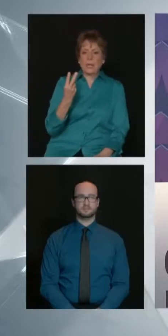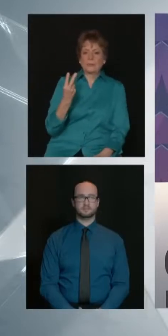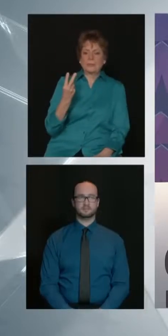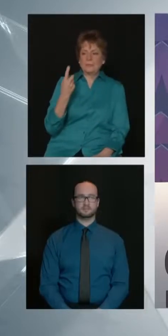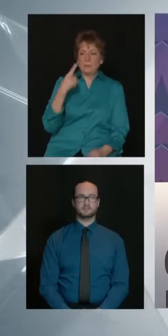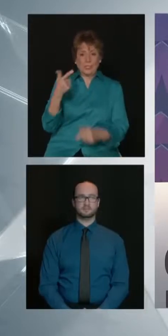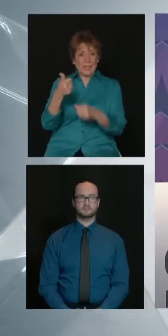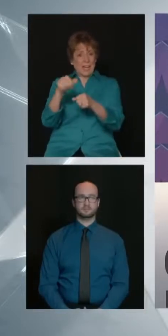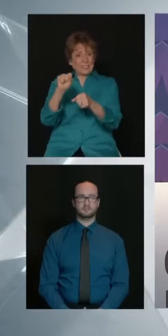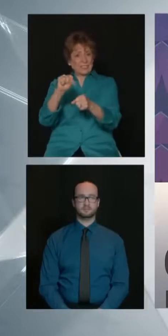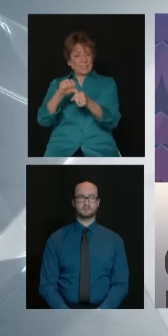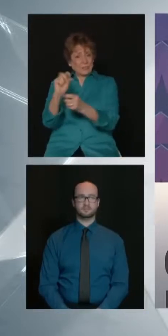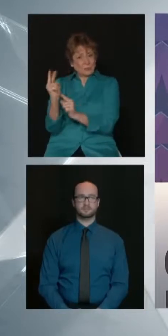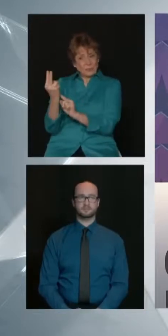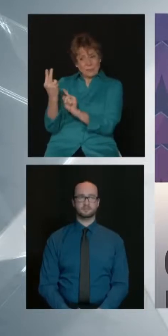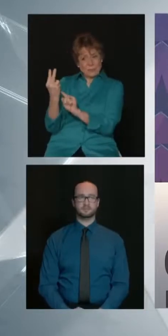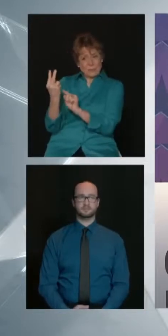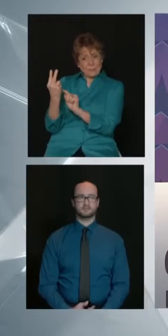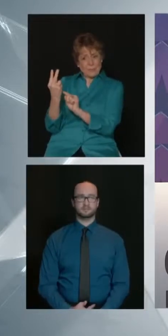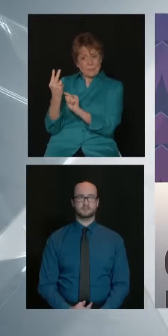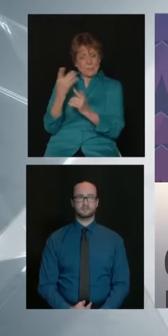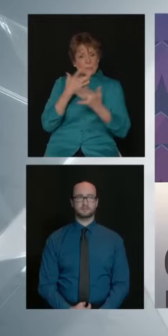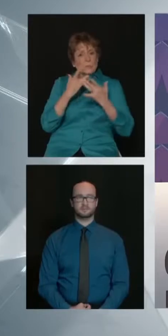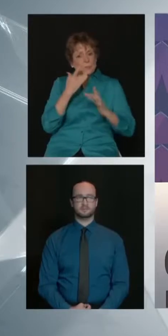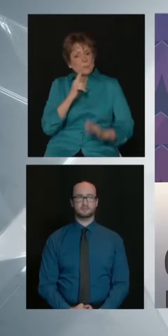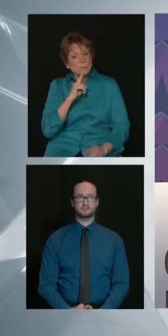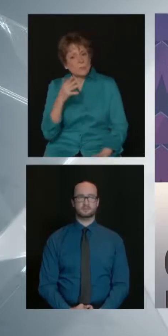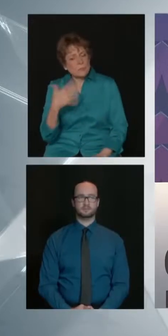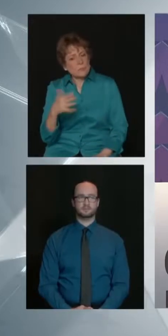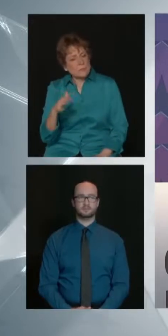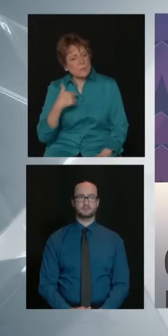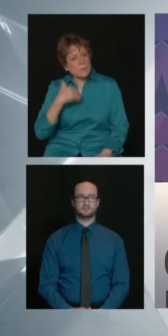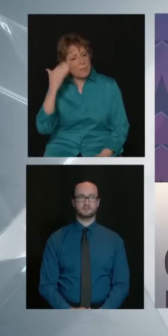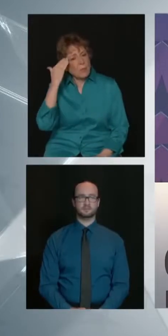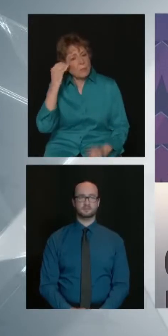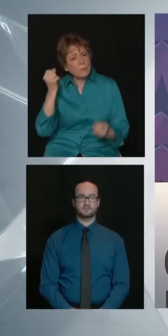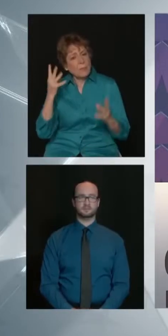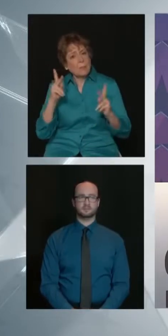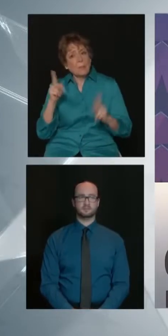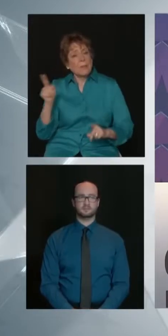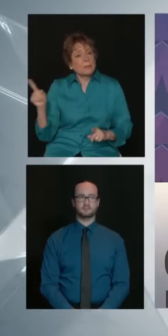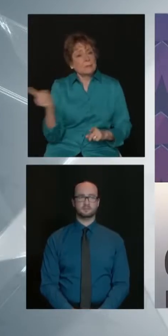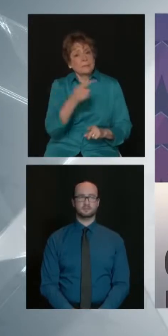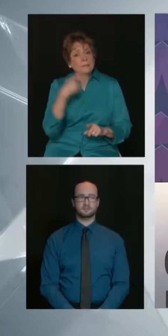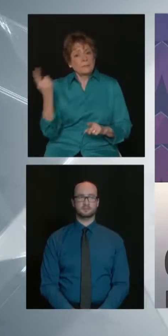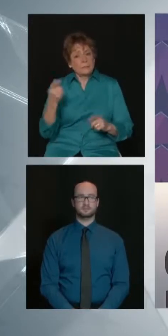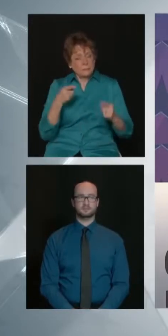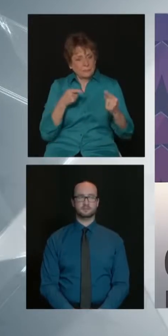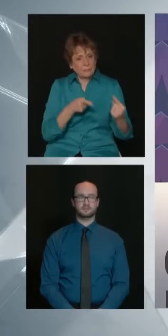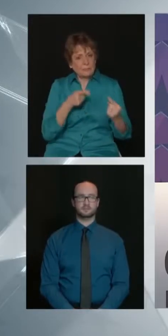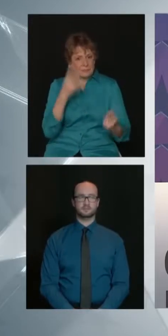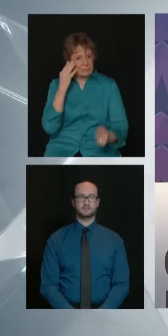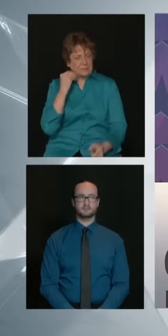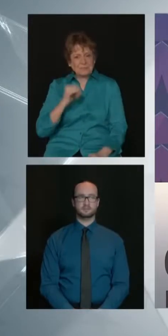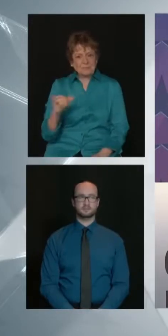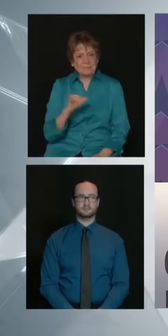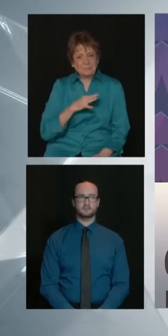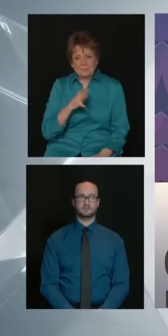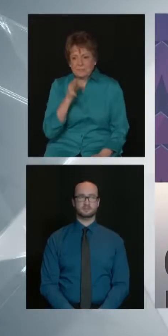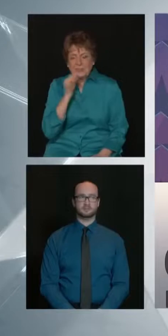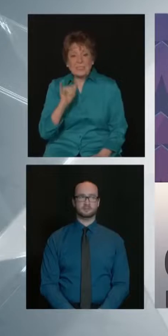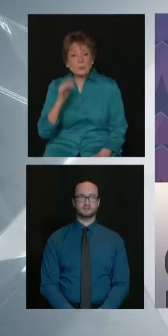what people are going through. And I know it's hard. That's why I've worked to cut costs. Hey,